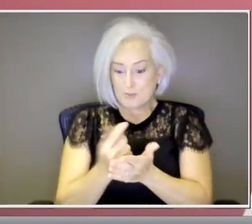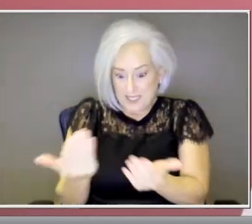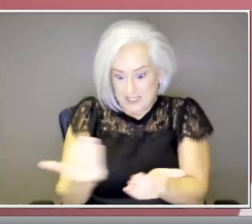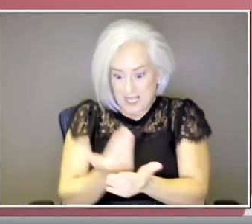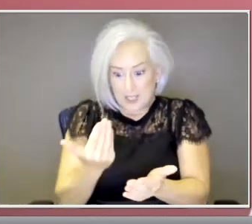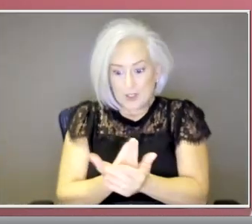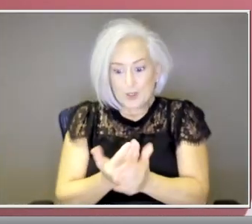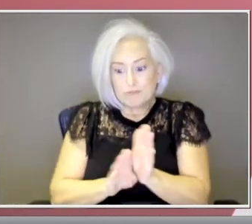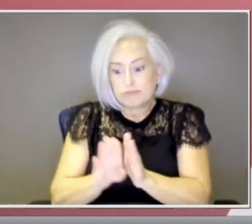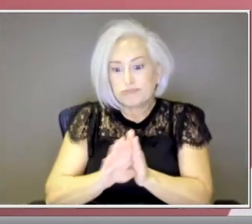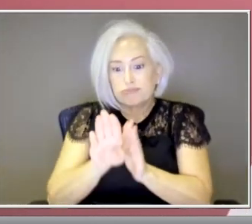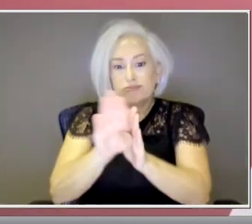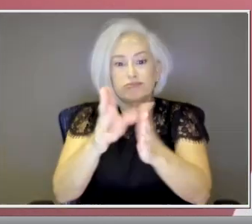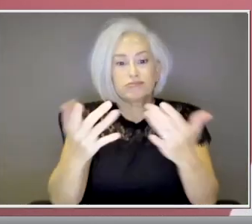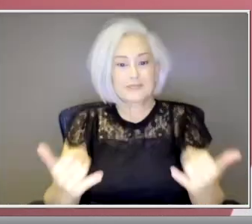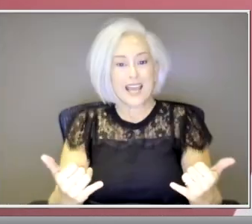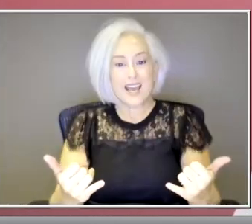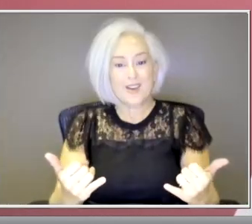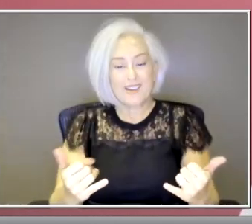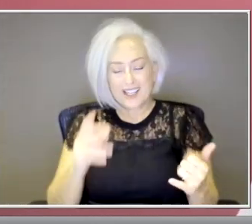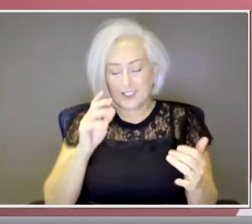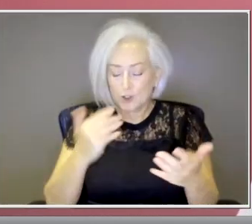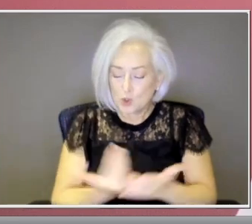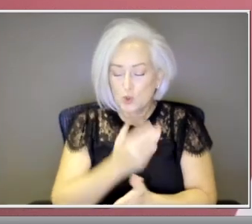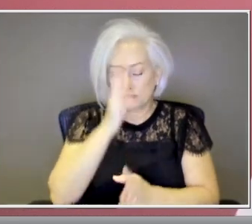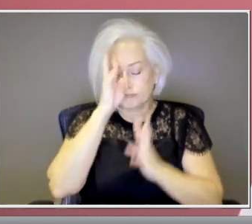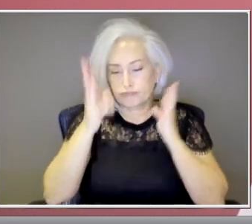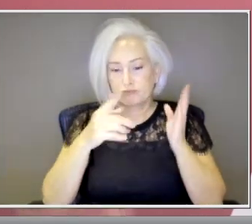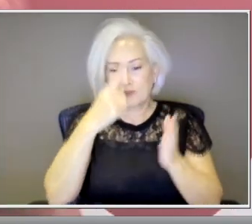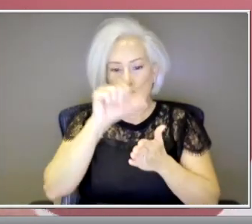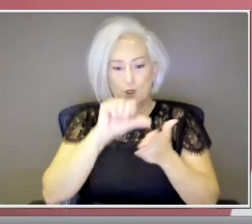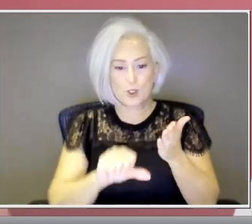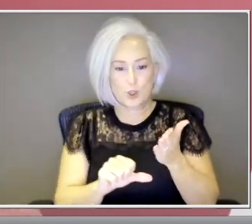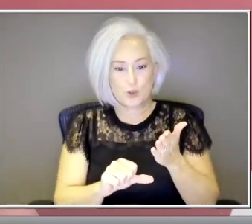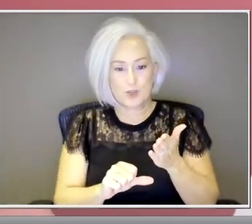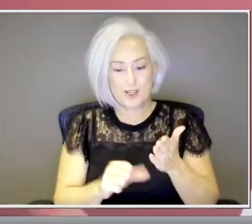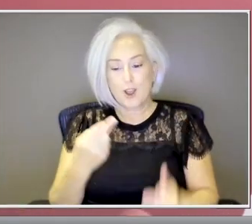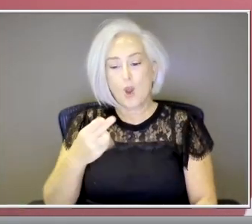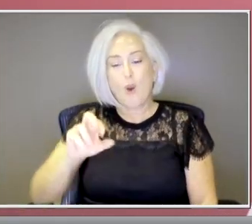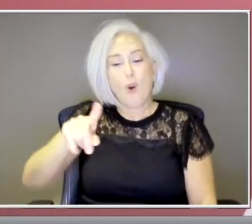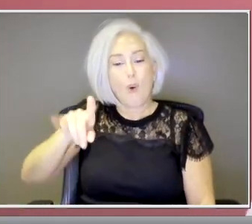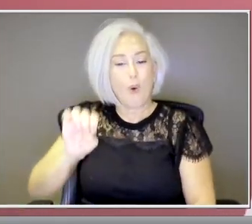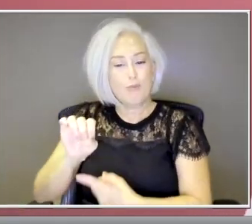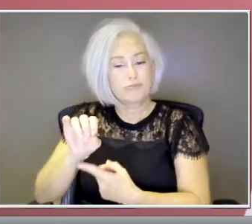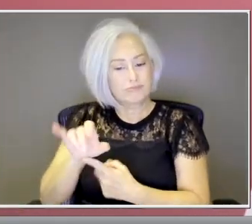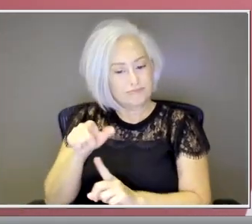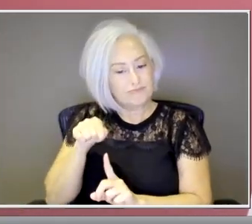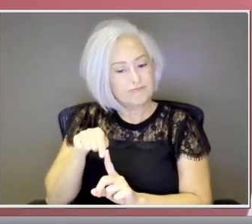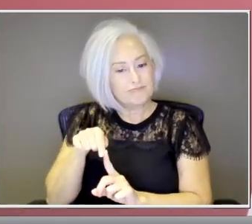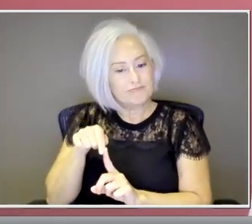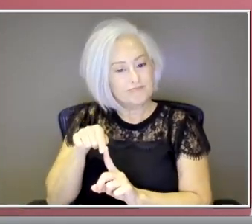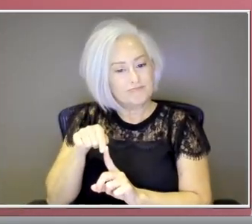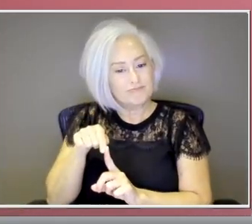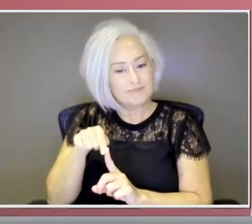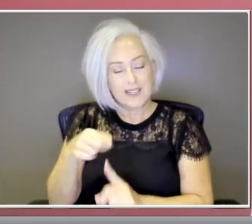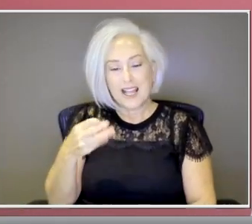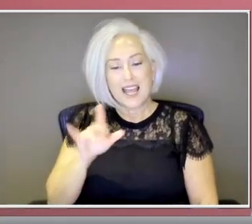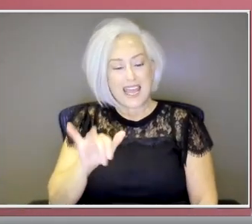innovations in surgery. So I'd just say hope there. And what Haley did, not